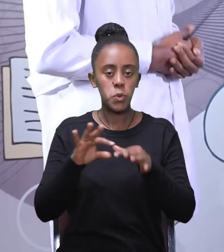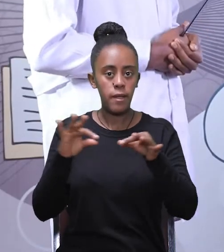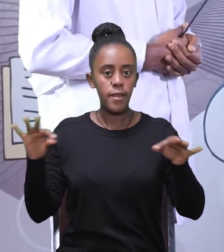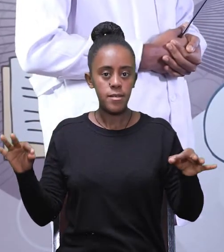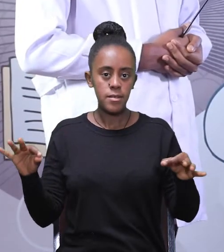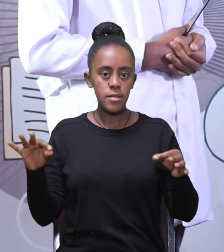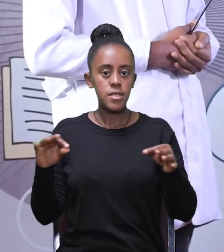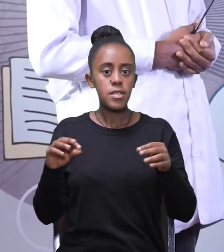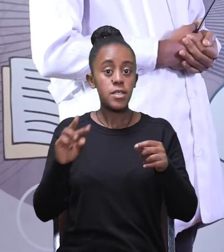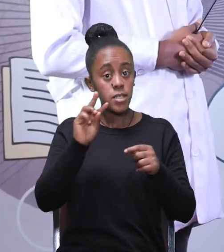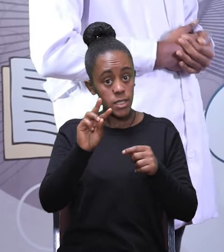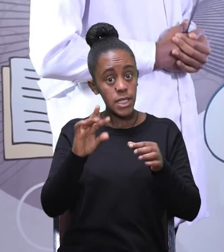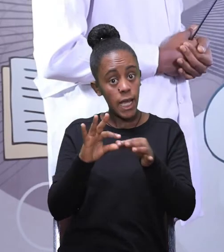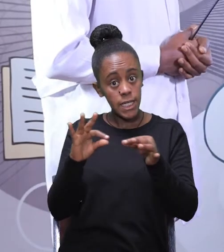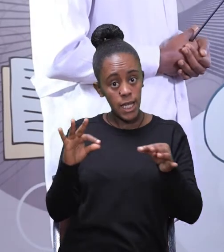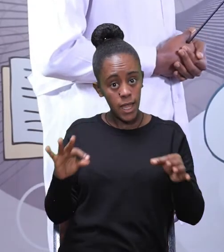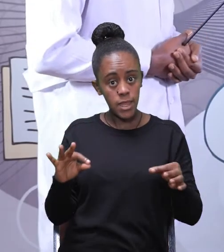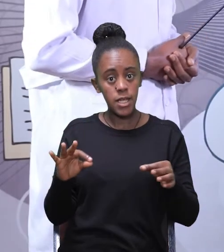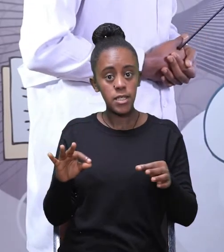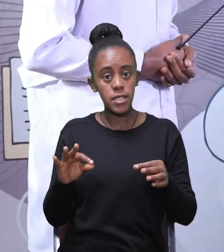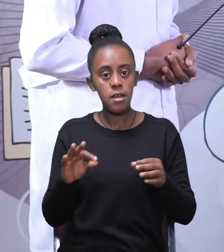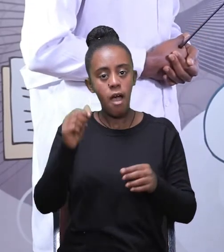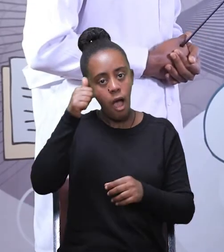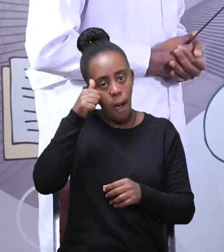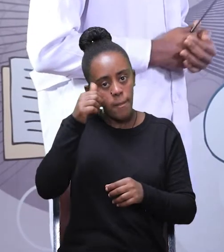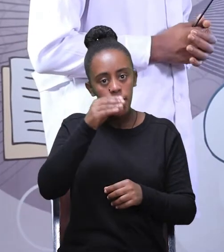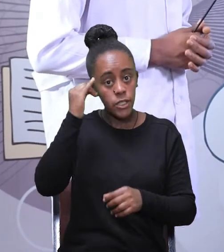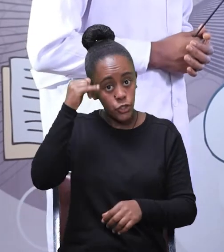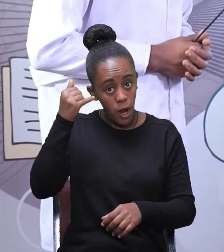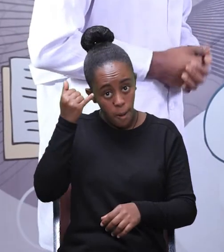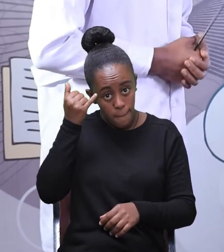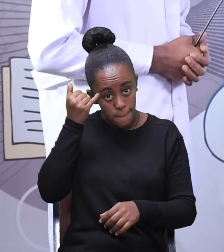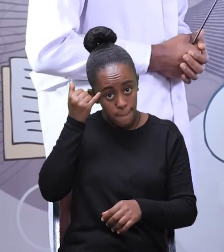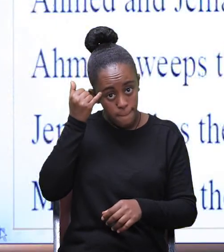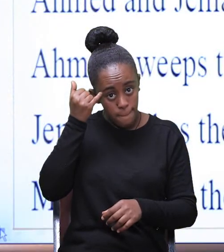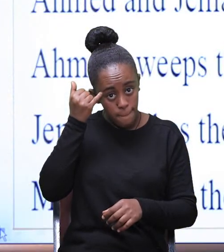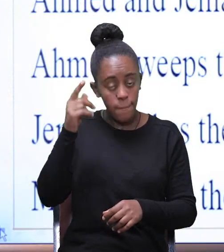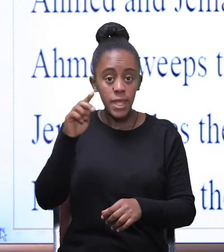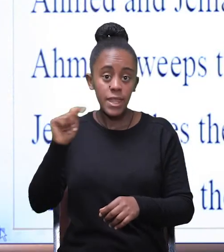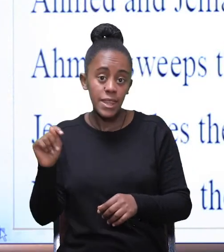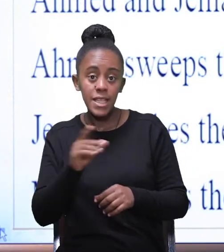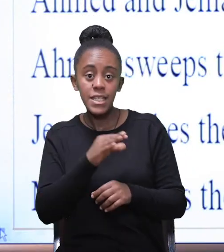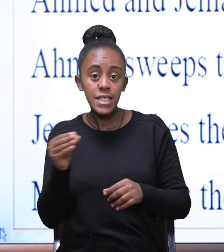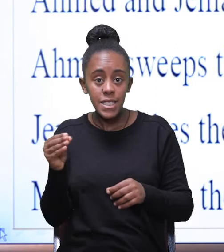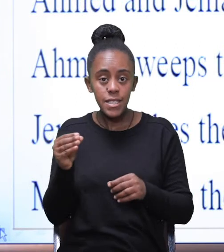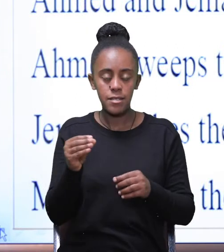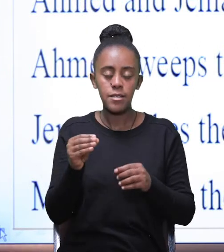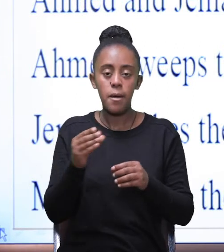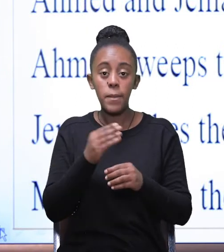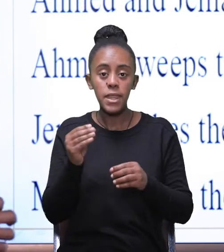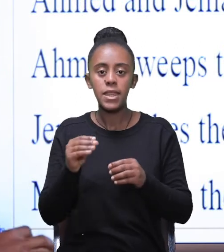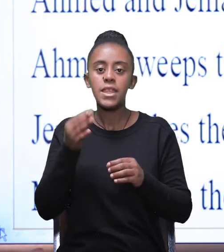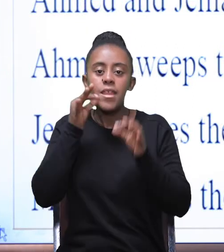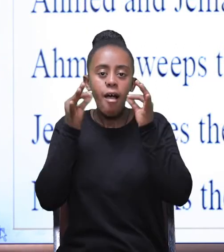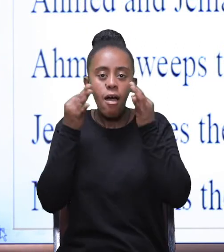The second sentence, it says, Ahmed and Jamal pet the cat. Ahmed and Jamal pet